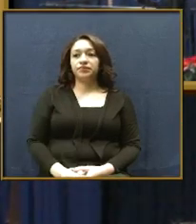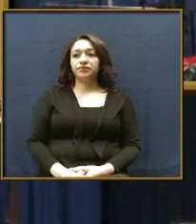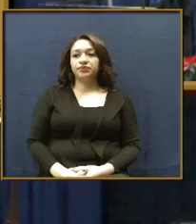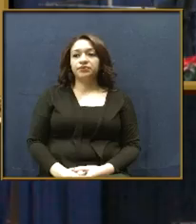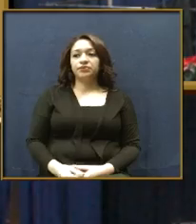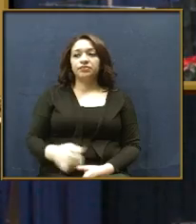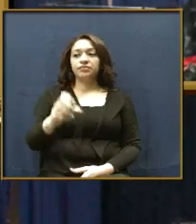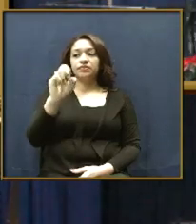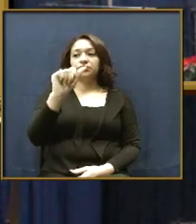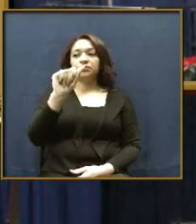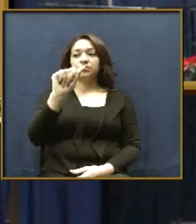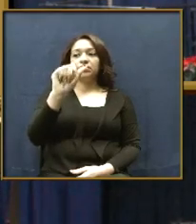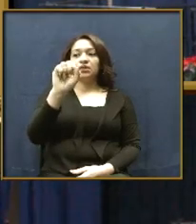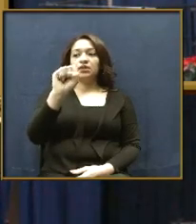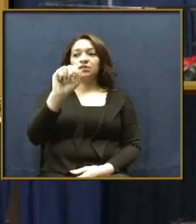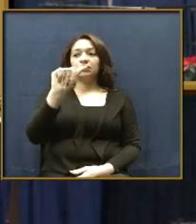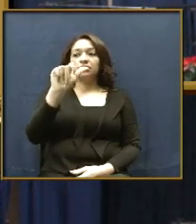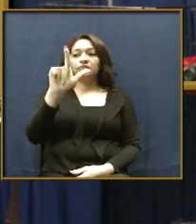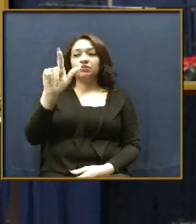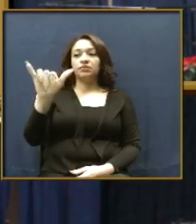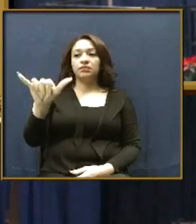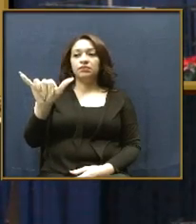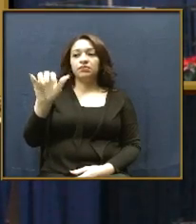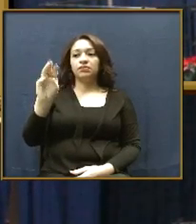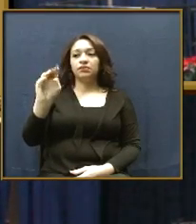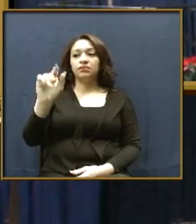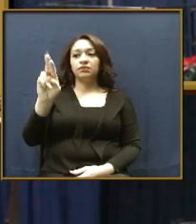Sally Morell, Phi Kappa Phi.